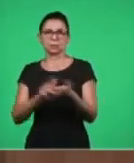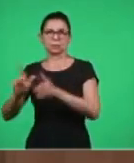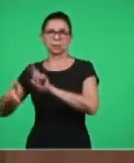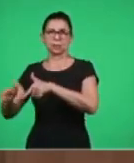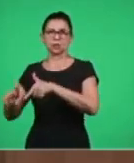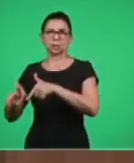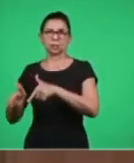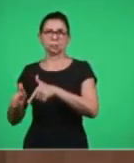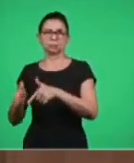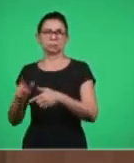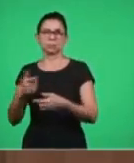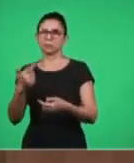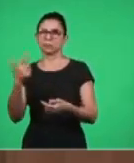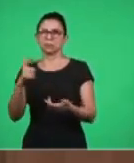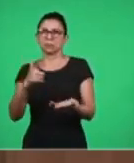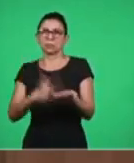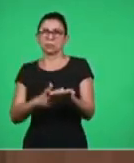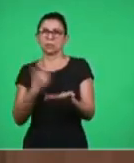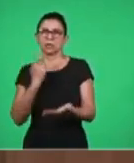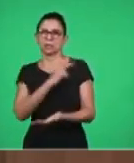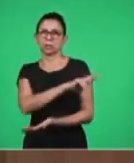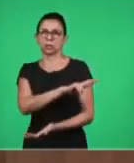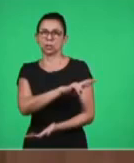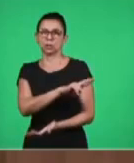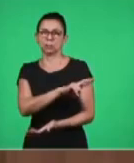the religion, the Jewish religion,